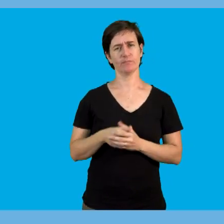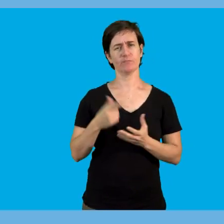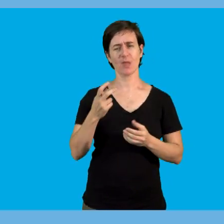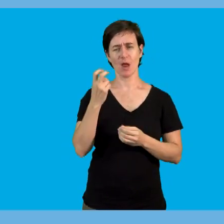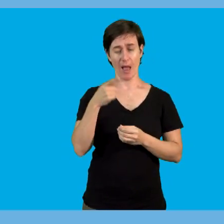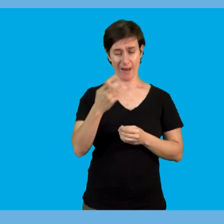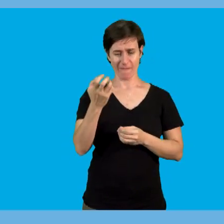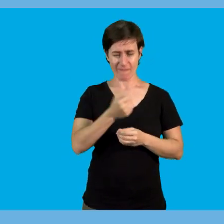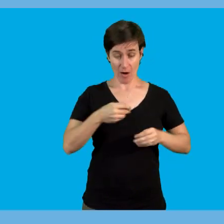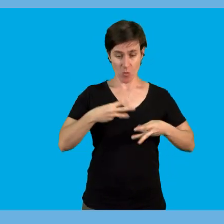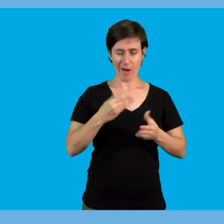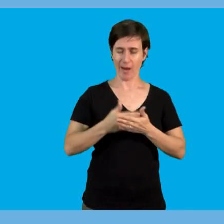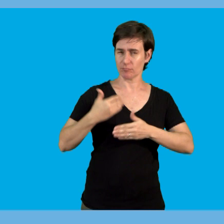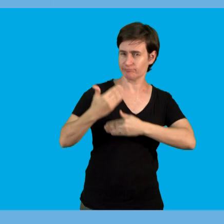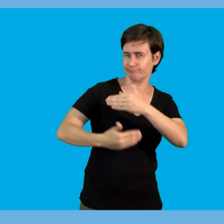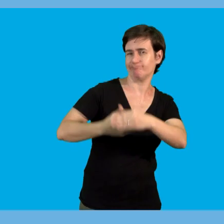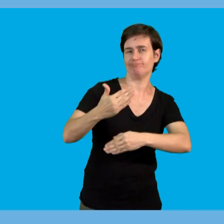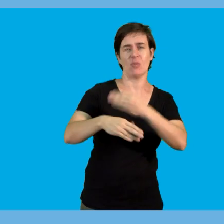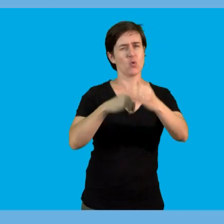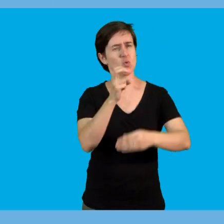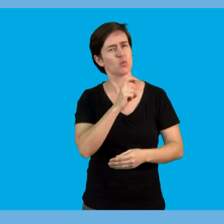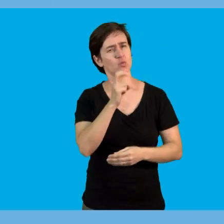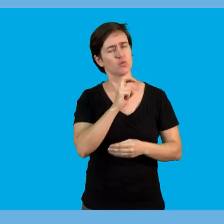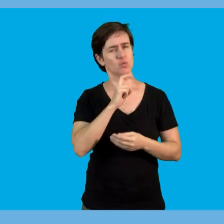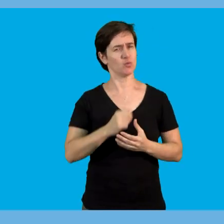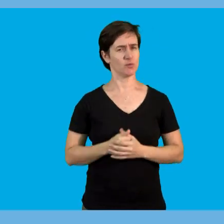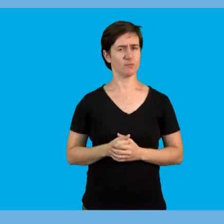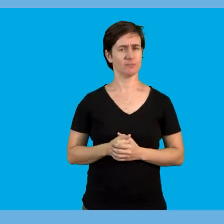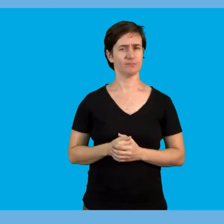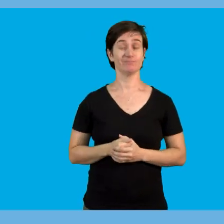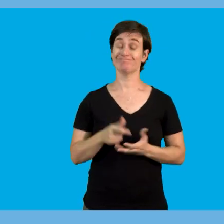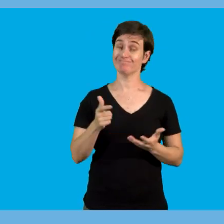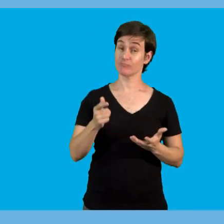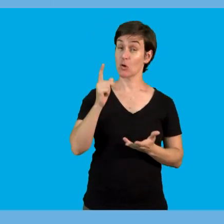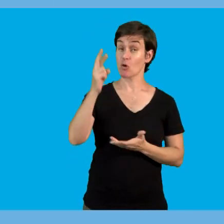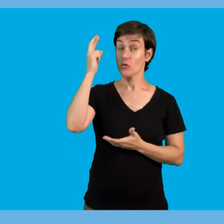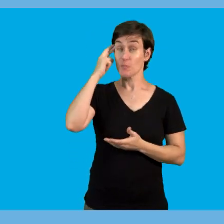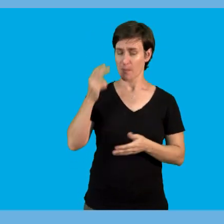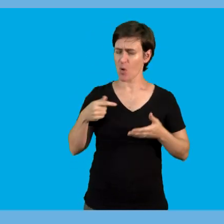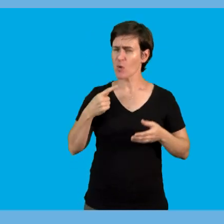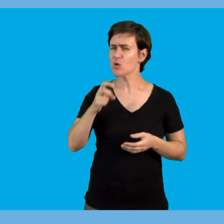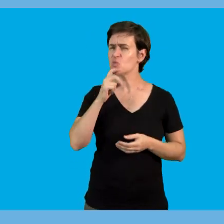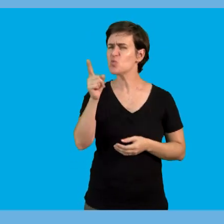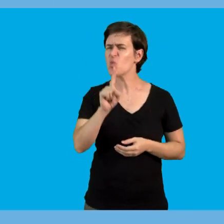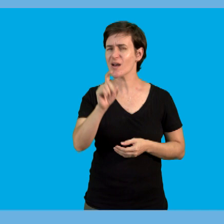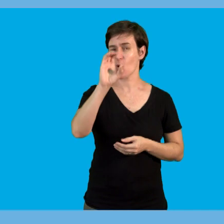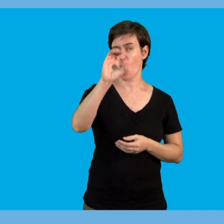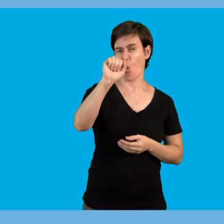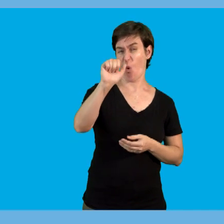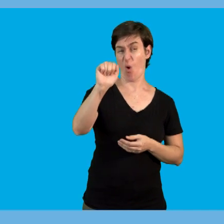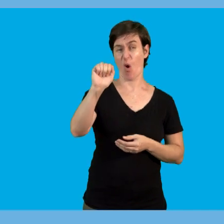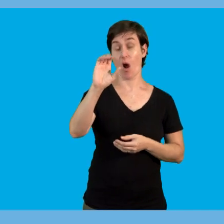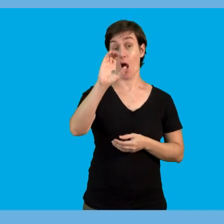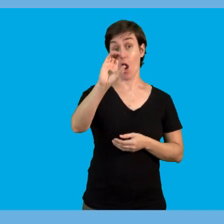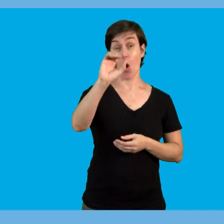find these renewable resources or renewable sources of electricity? Remember that currently we are using coal as